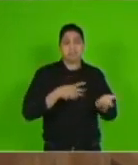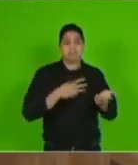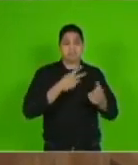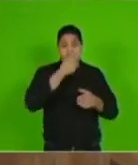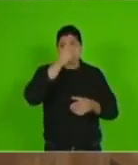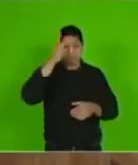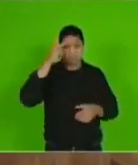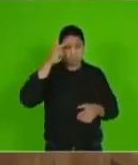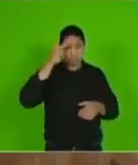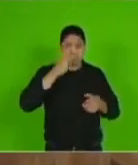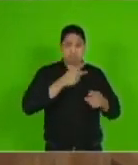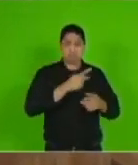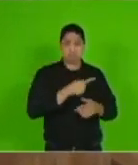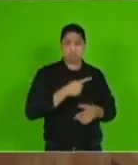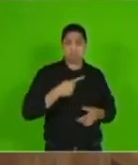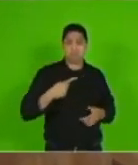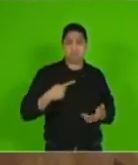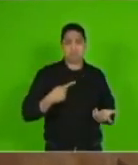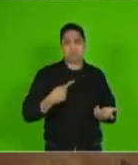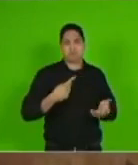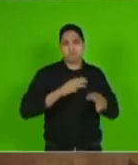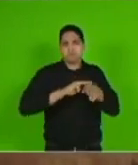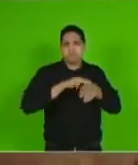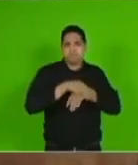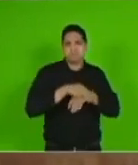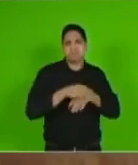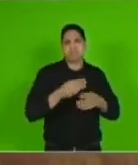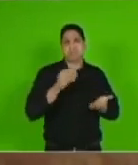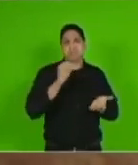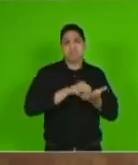They're miserable, poor, blind, and naked.